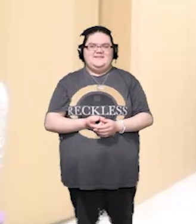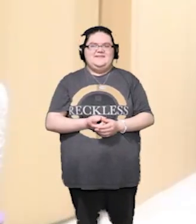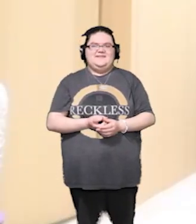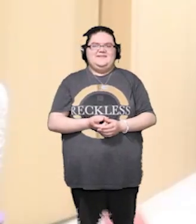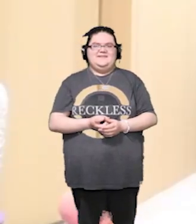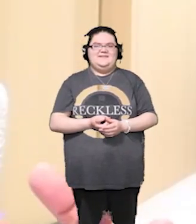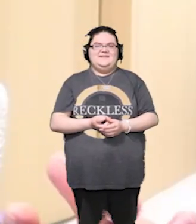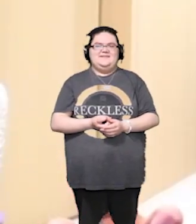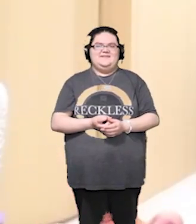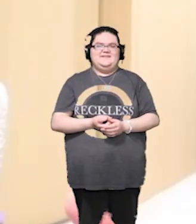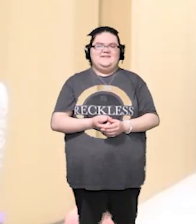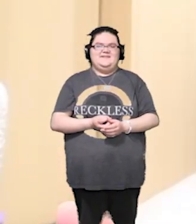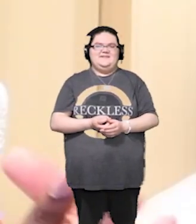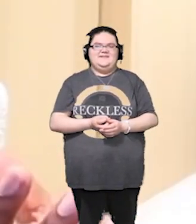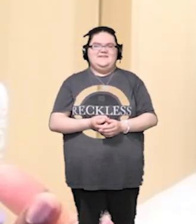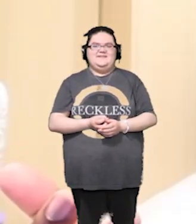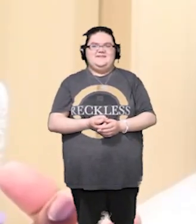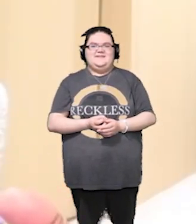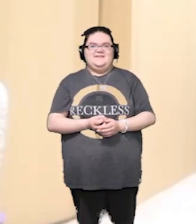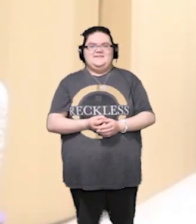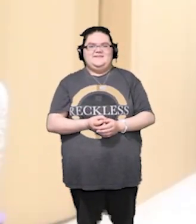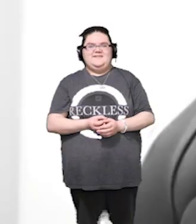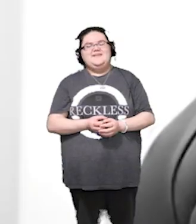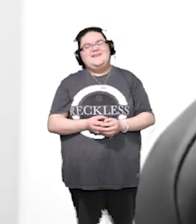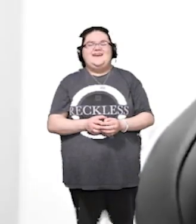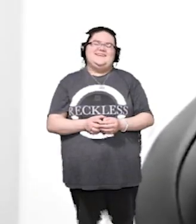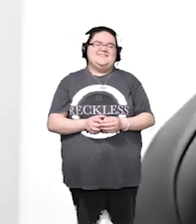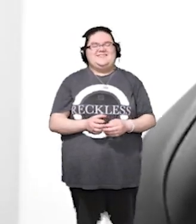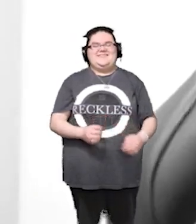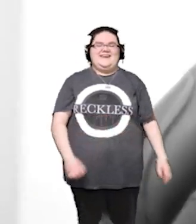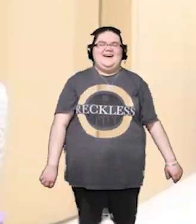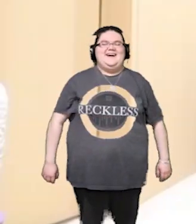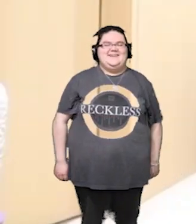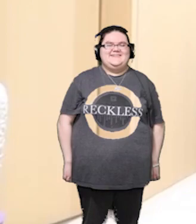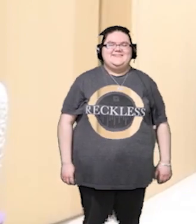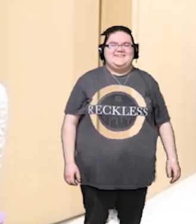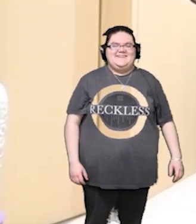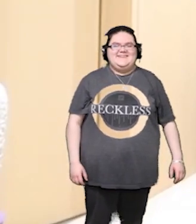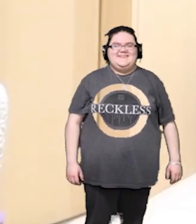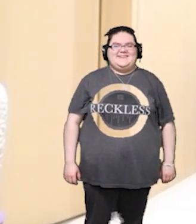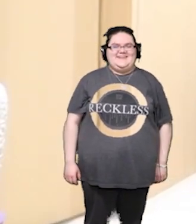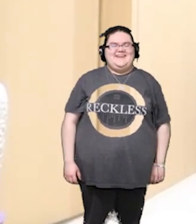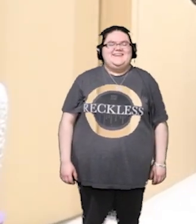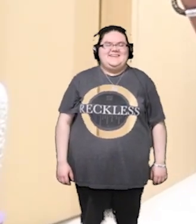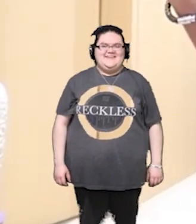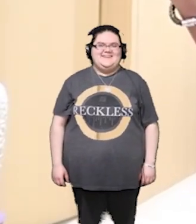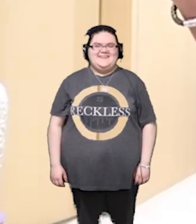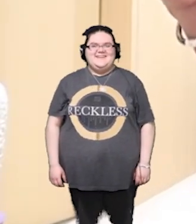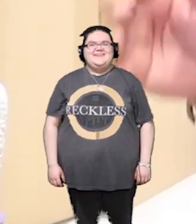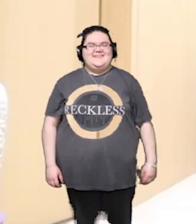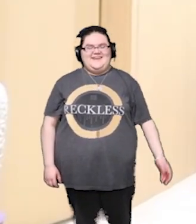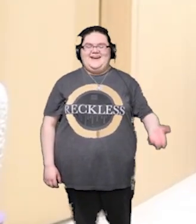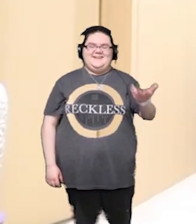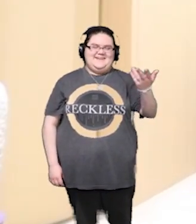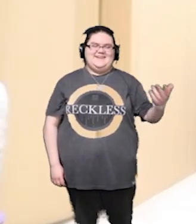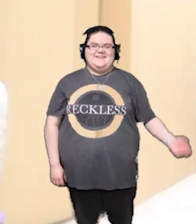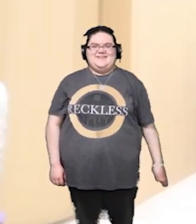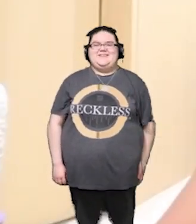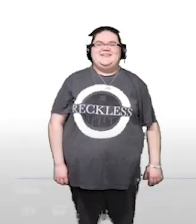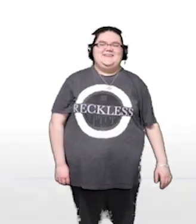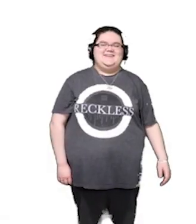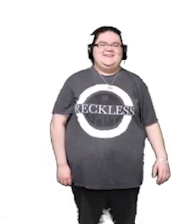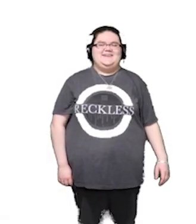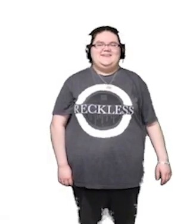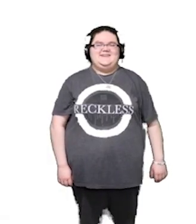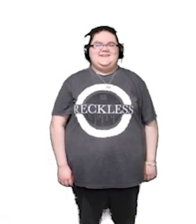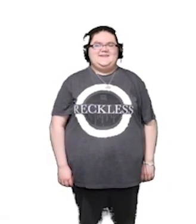I mean, it is for global warming, I guess, but like. Yeah. It's an alternative option, isn't it? Yeah, it